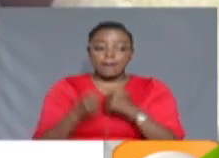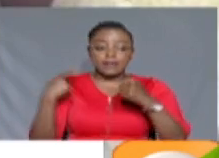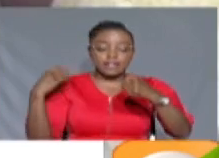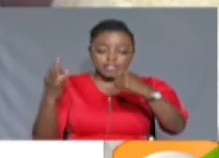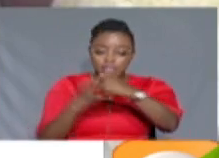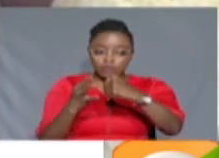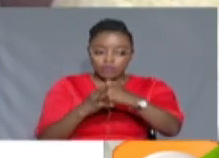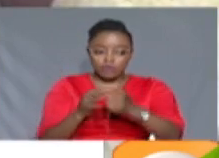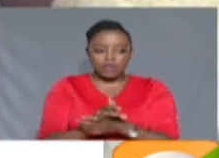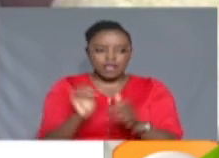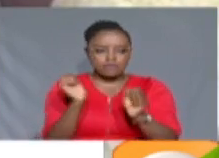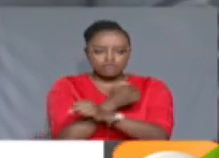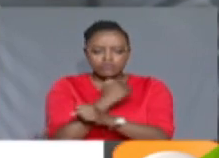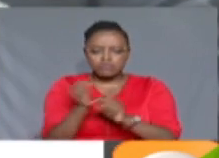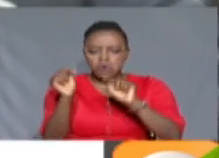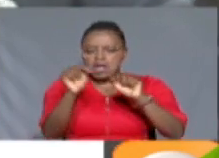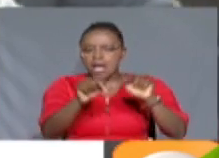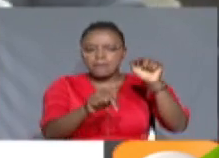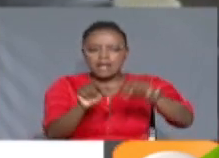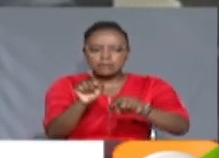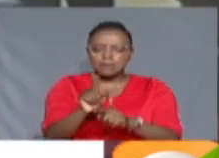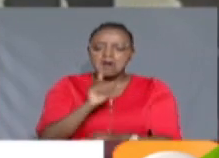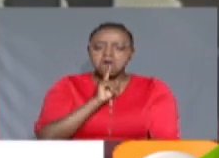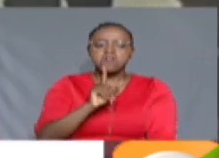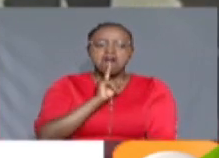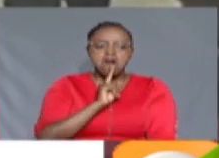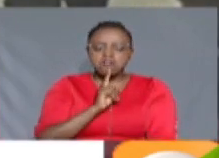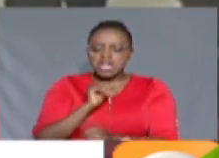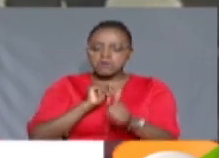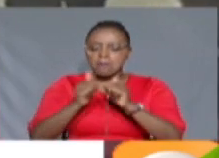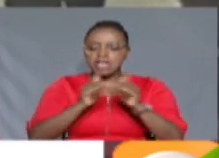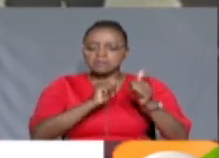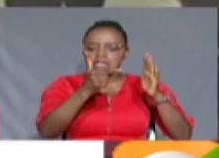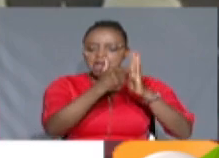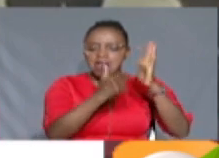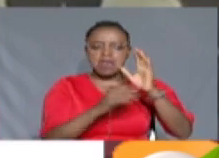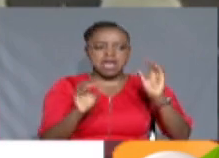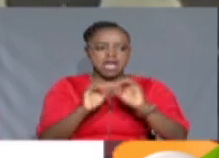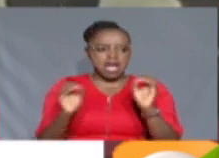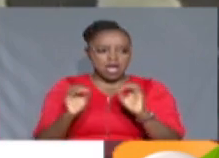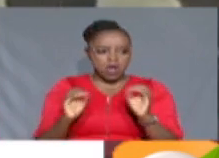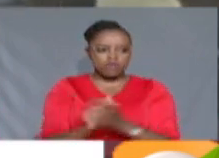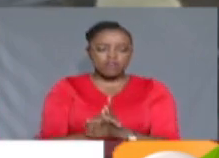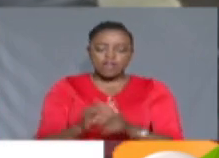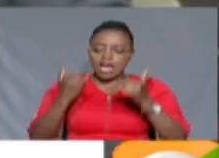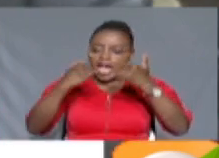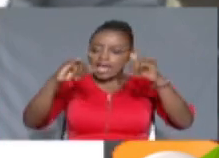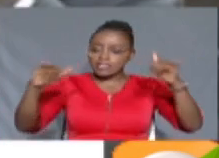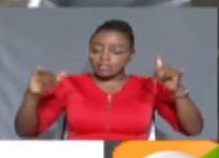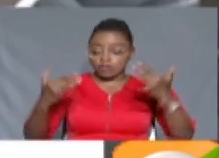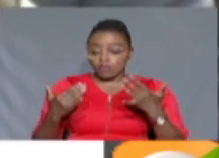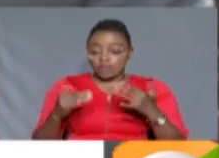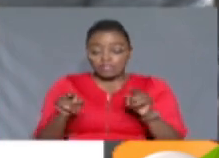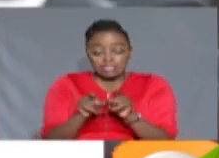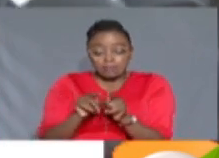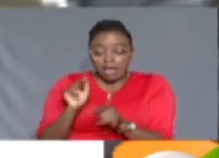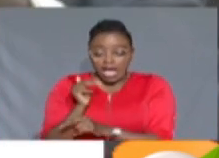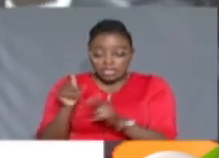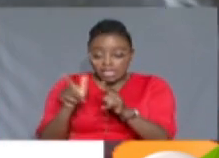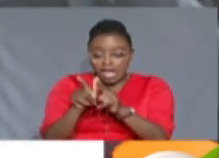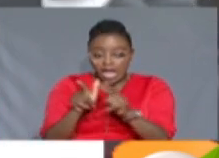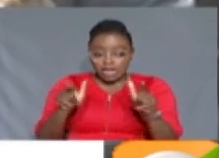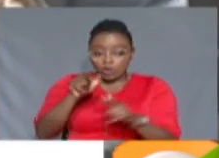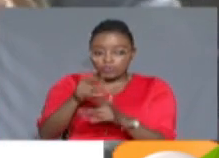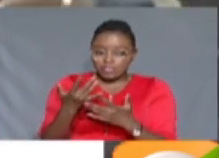Wabunge hawezi kupigwa alafu wanakuja kupewa orders atipitisha hii, pitisha hii. Hapana, we are an independent republic. We are not going to allow